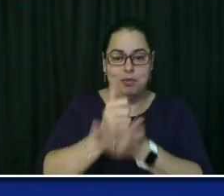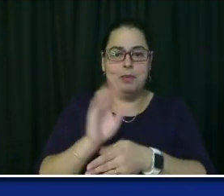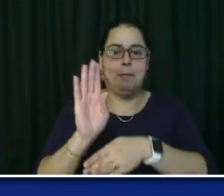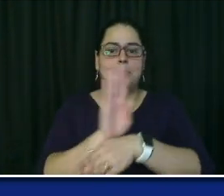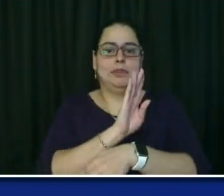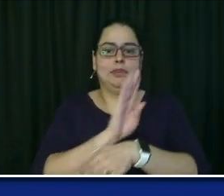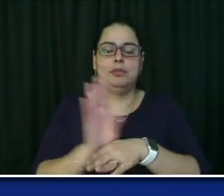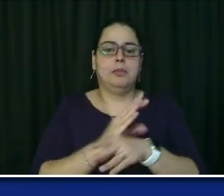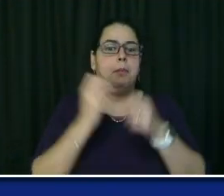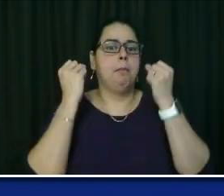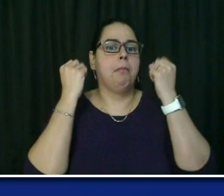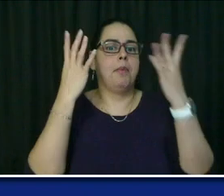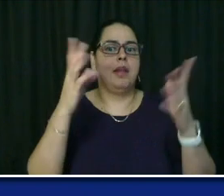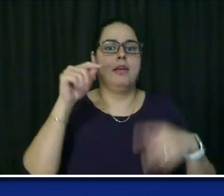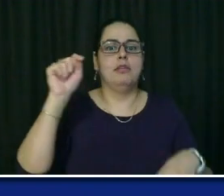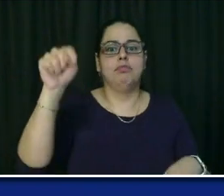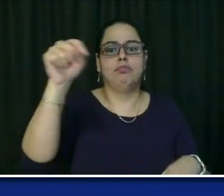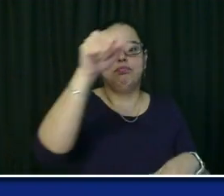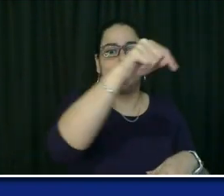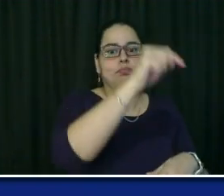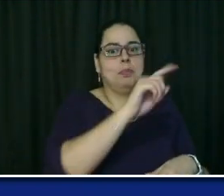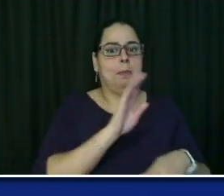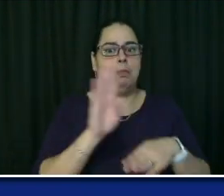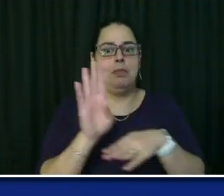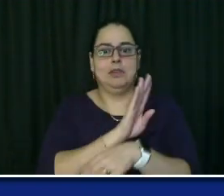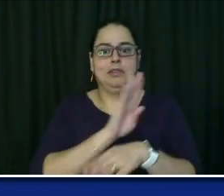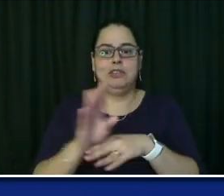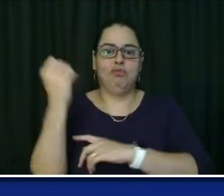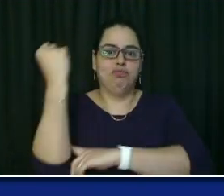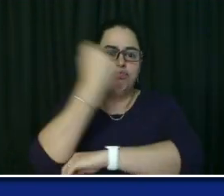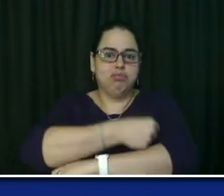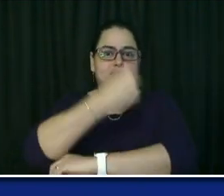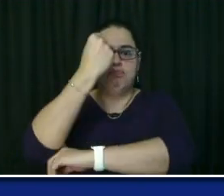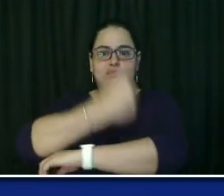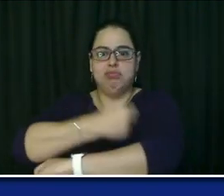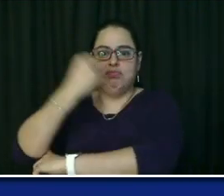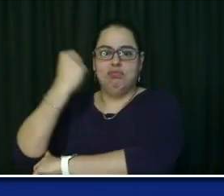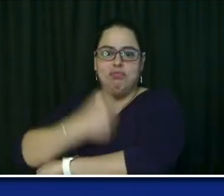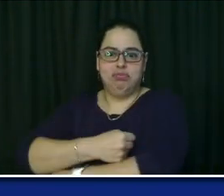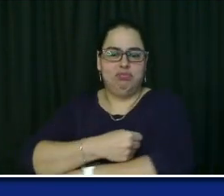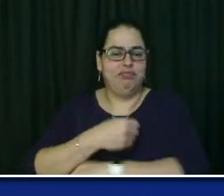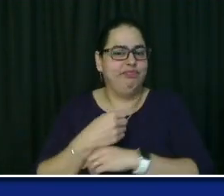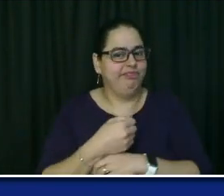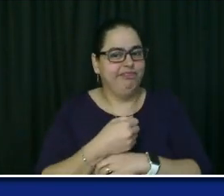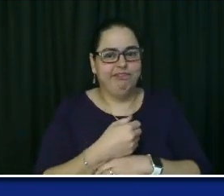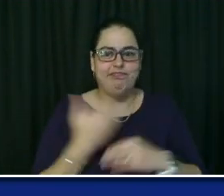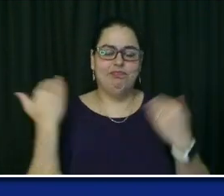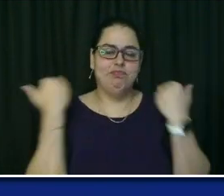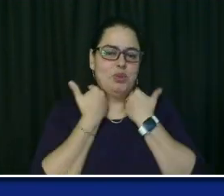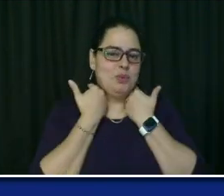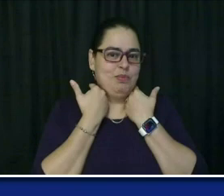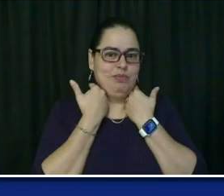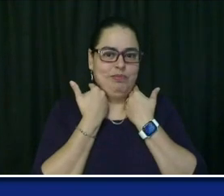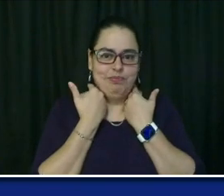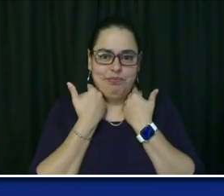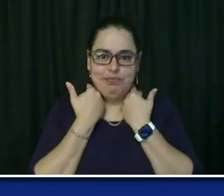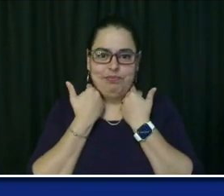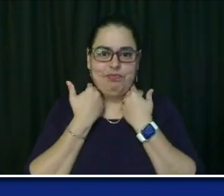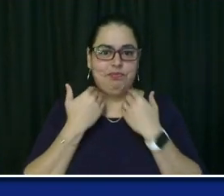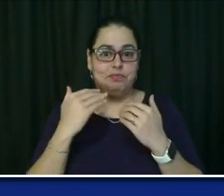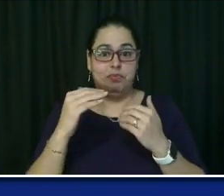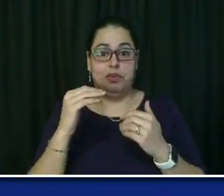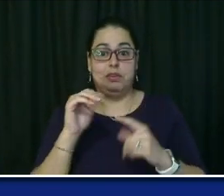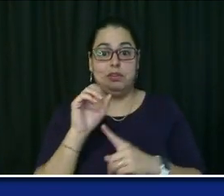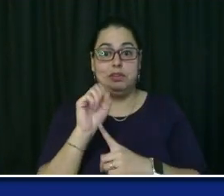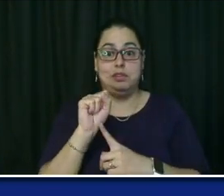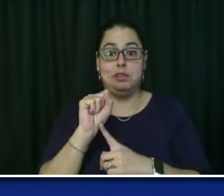and PPE, the Paycheck Protection Program, and the economic assistance for the emergency distress of